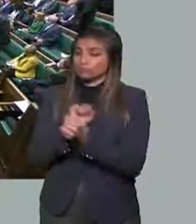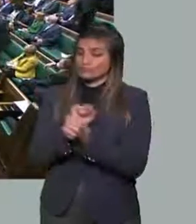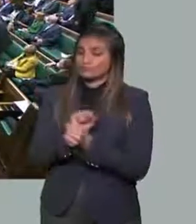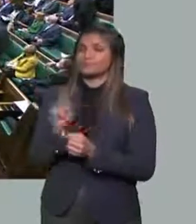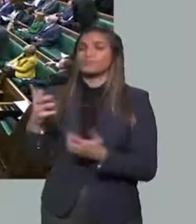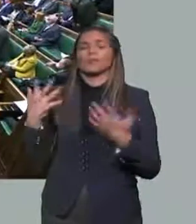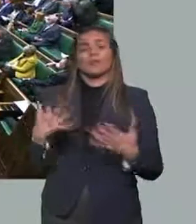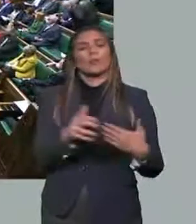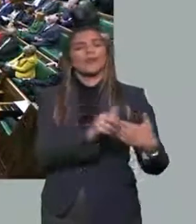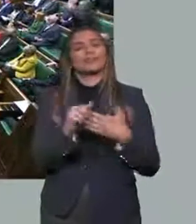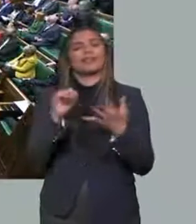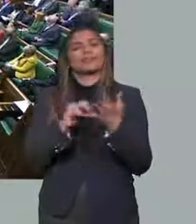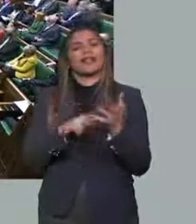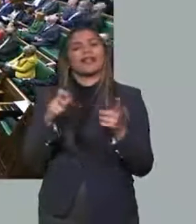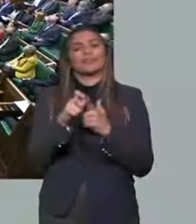Ian Blackford.